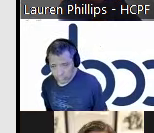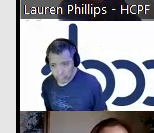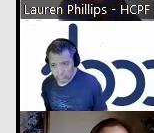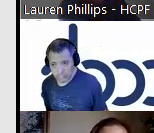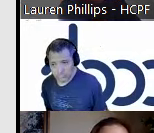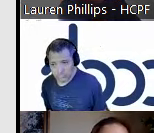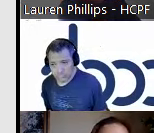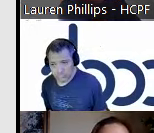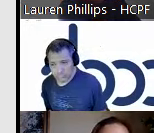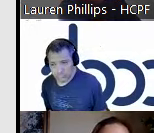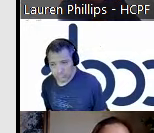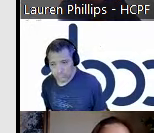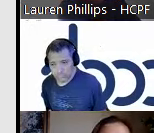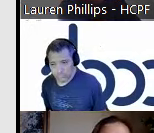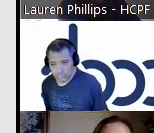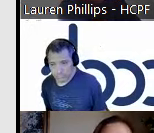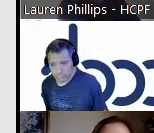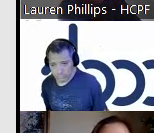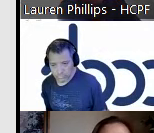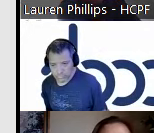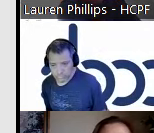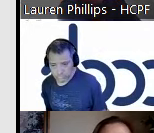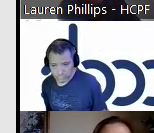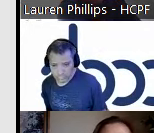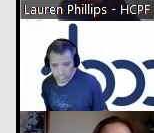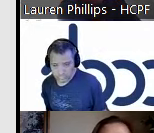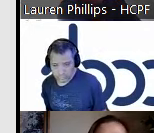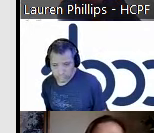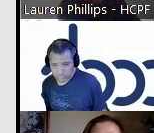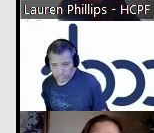having higher reimbursement rates,